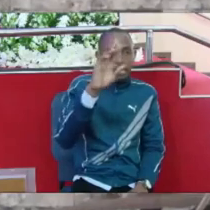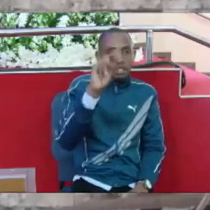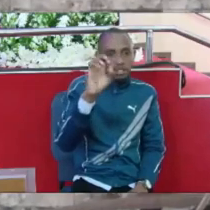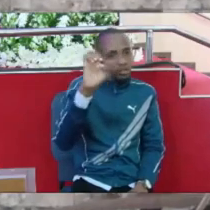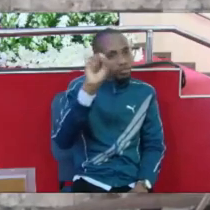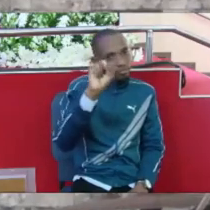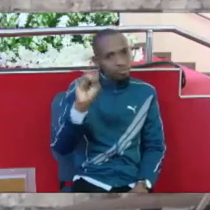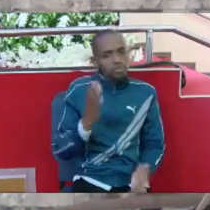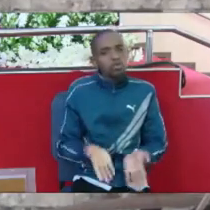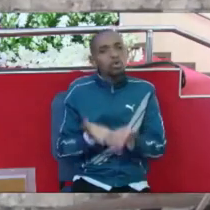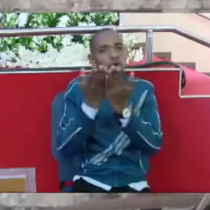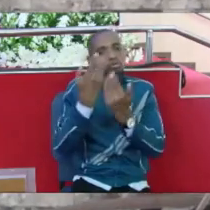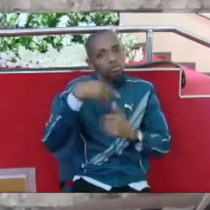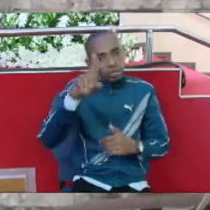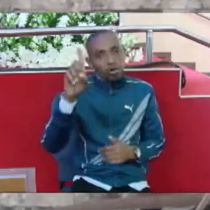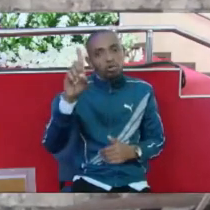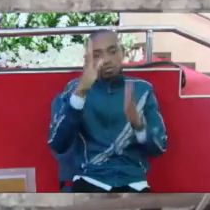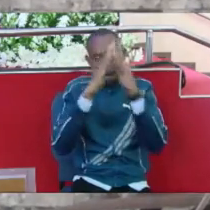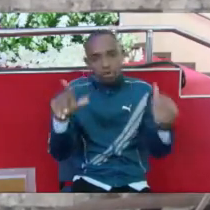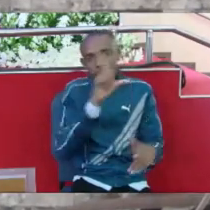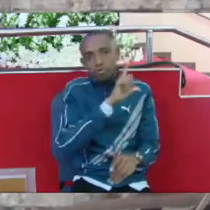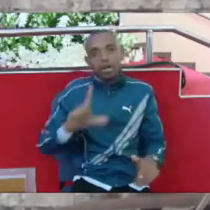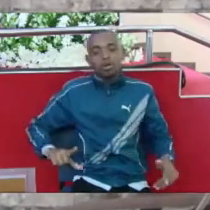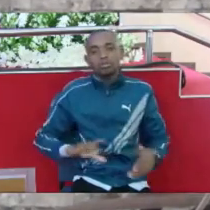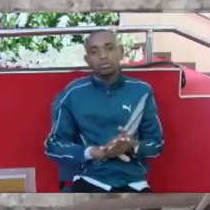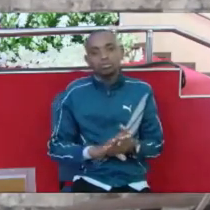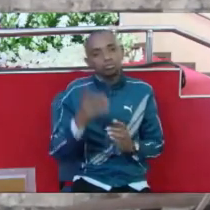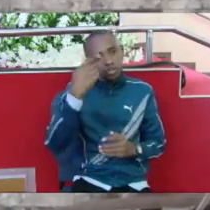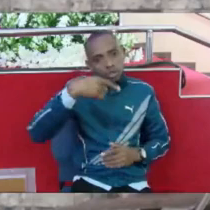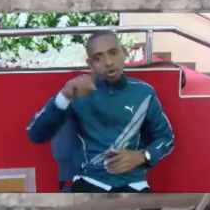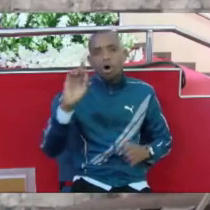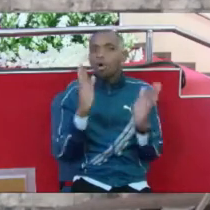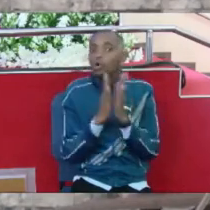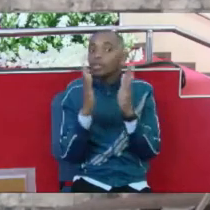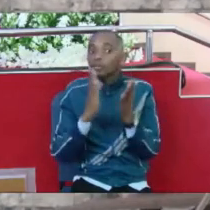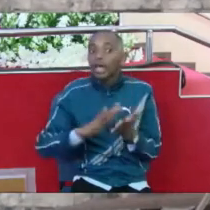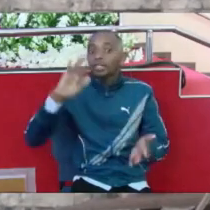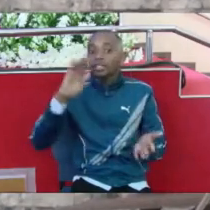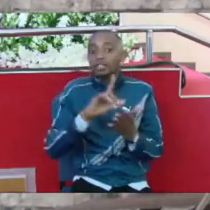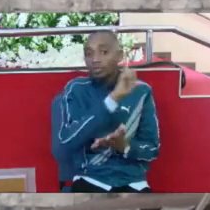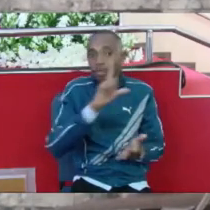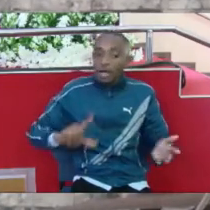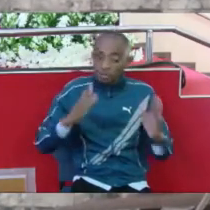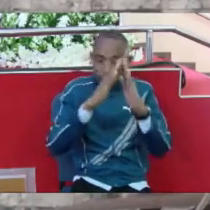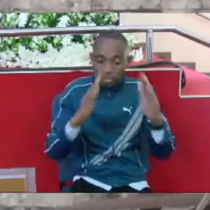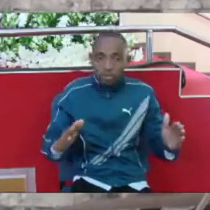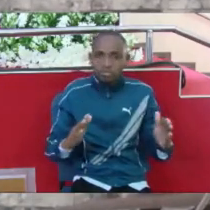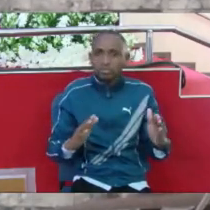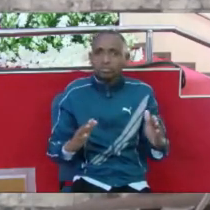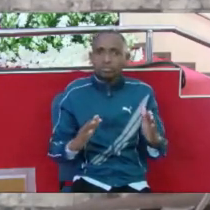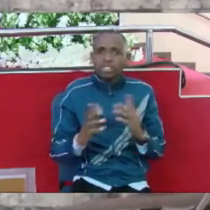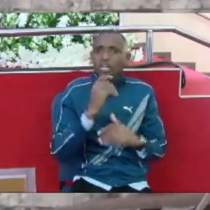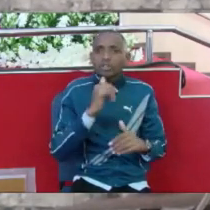up. Va. Go to the house of the Lord. Enda katika nyumba ya Bwana. Go with praise in the house of the Lord. Enda na sifa katika nyumba ya Bwana. Instead of